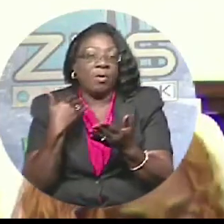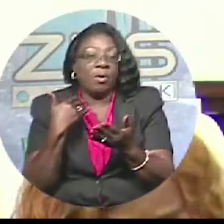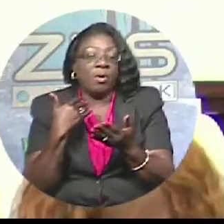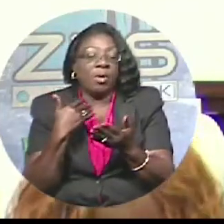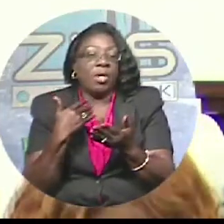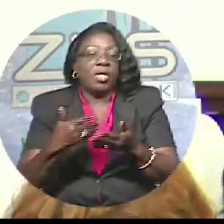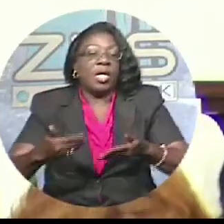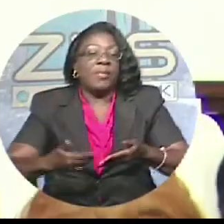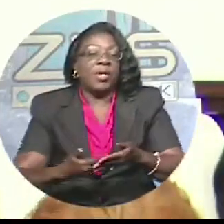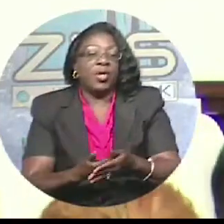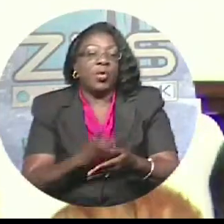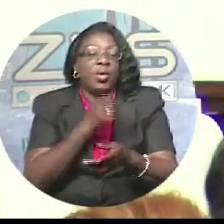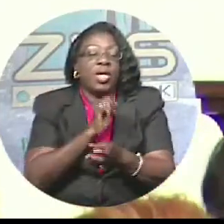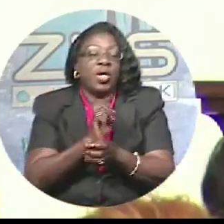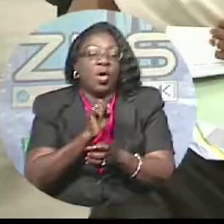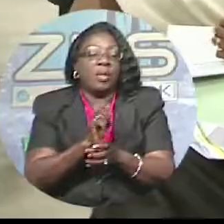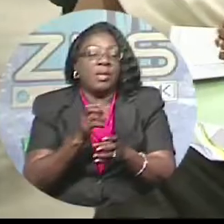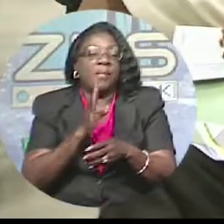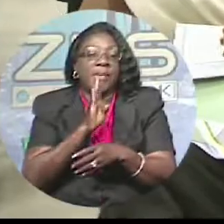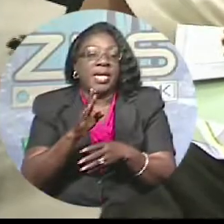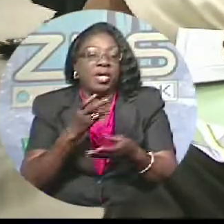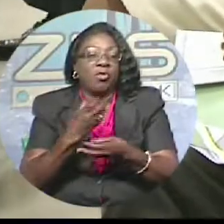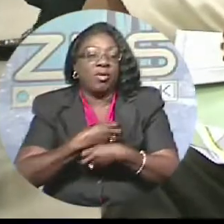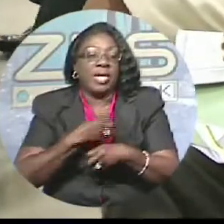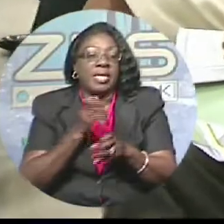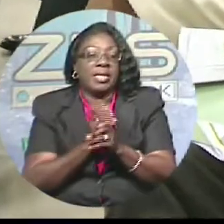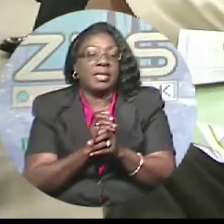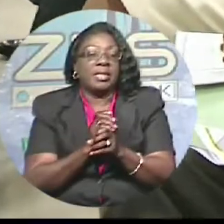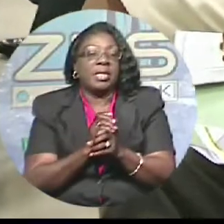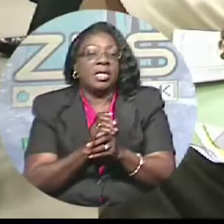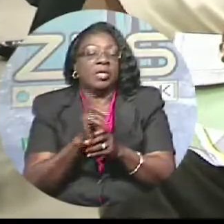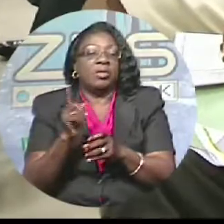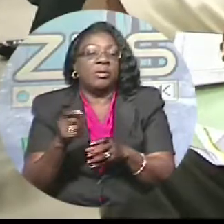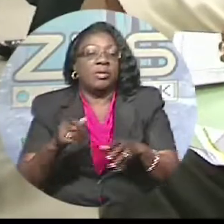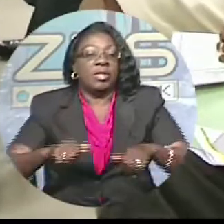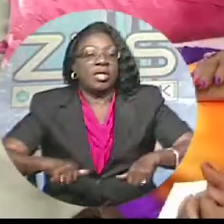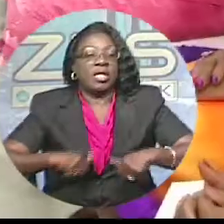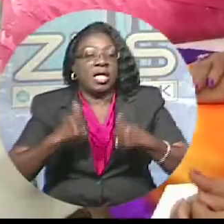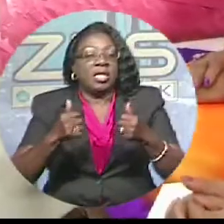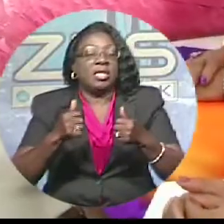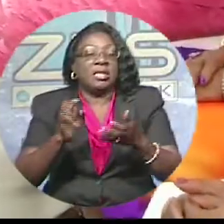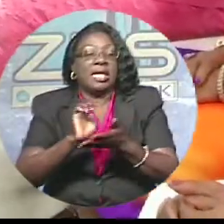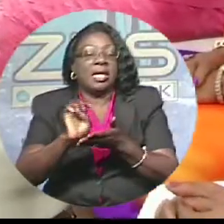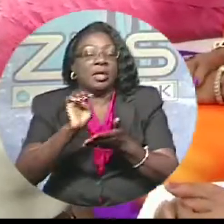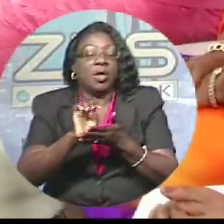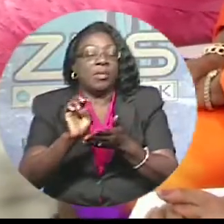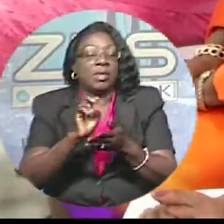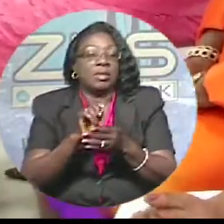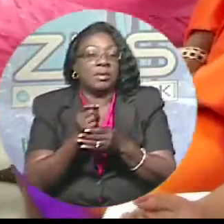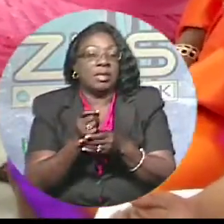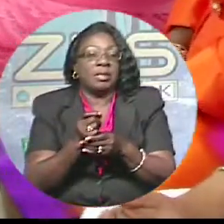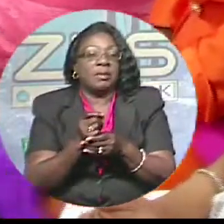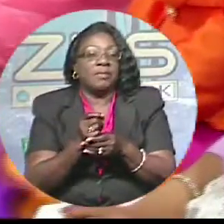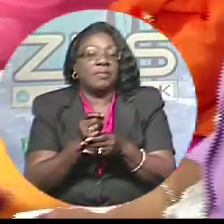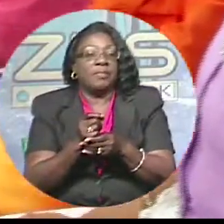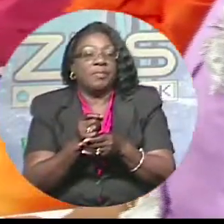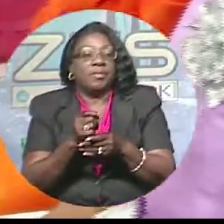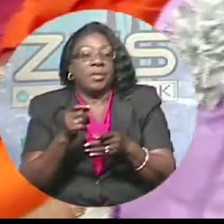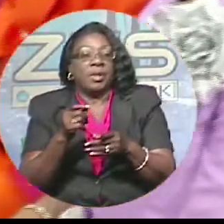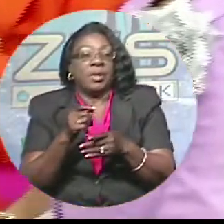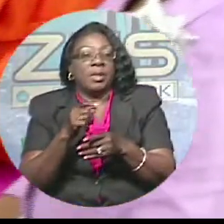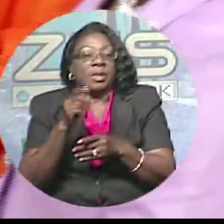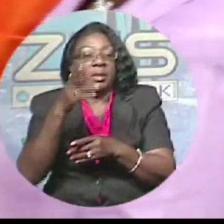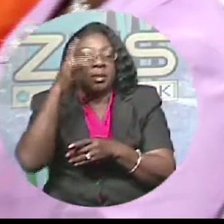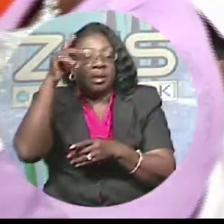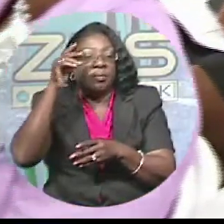be new economies being created. Drawing reference to the challenging economic straits some economies face, presiding prelate